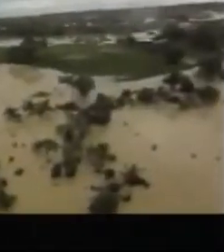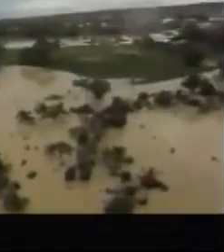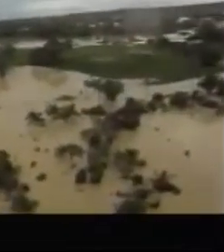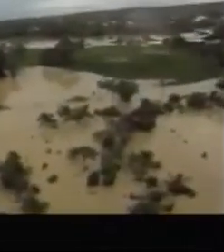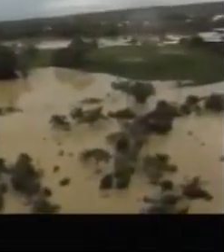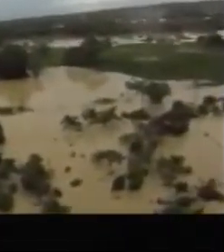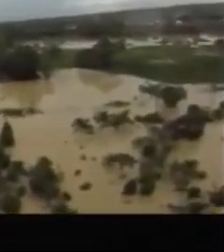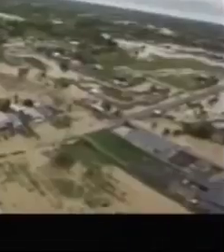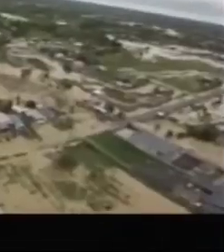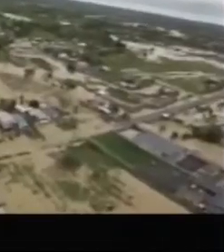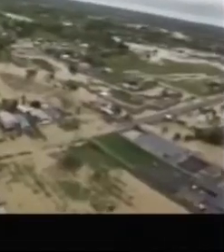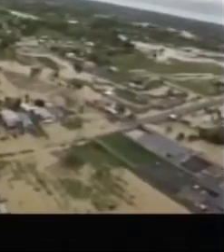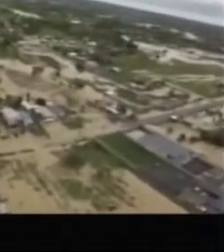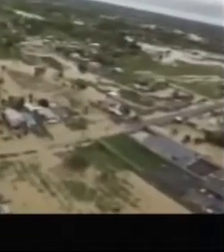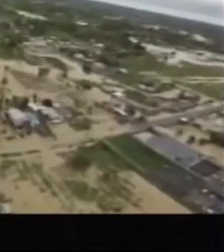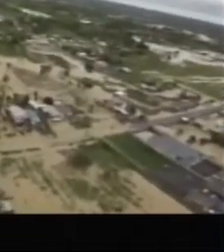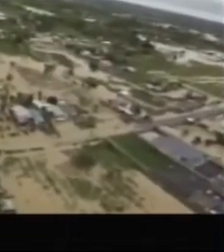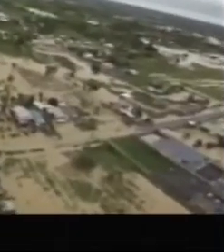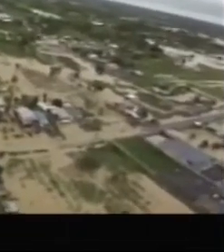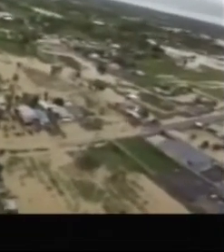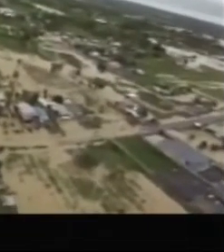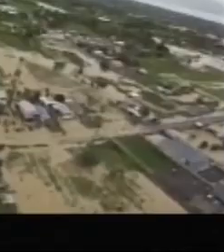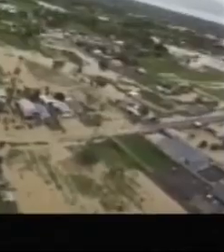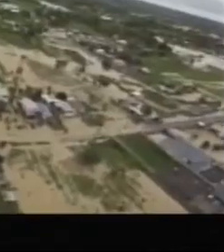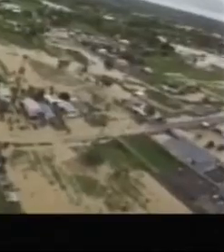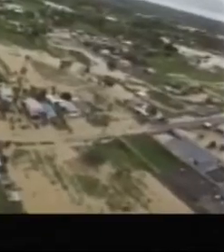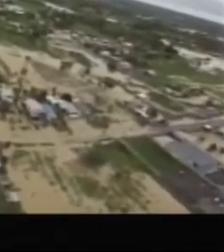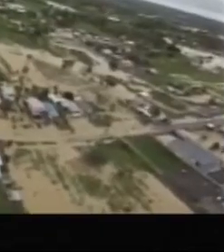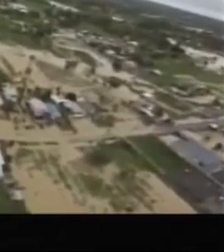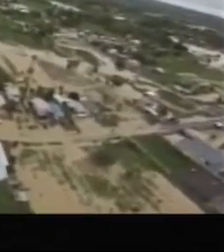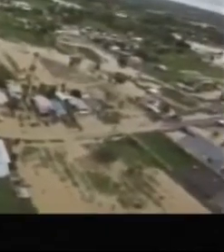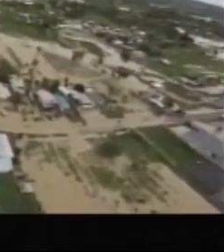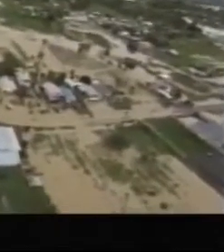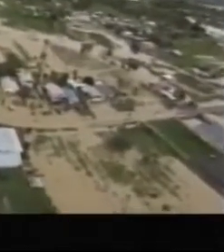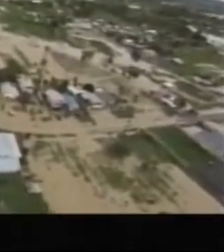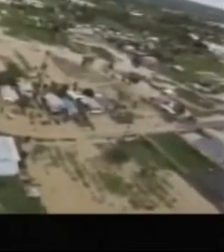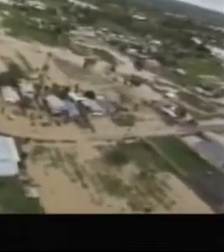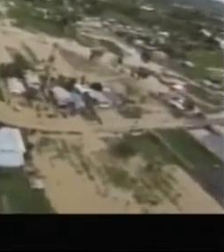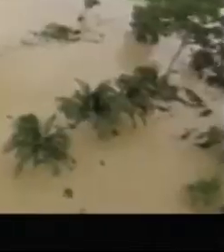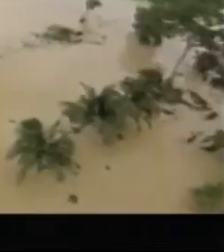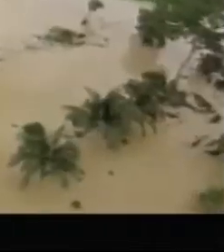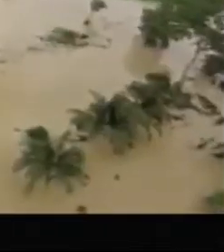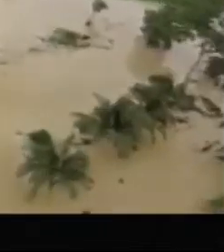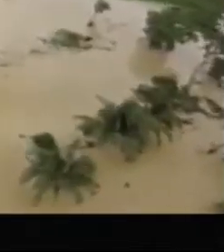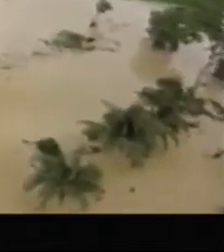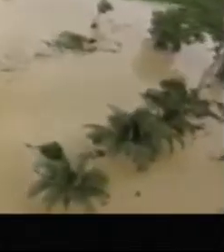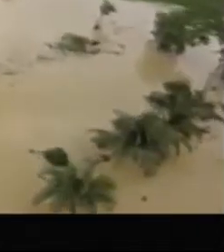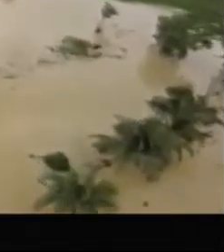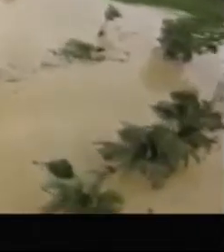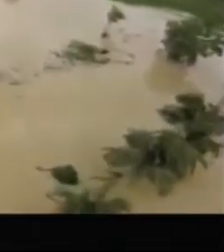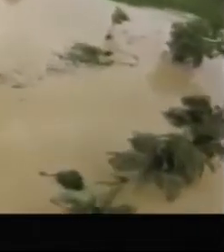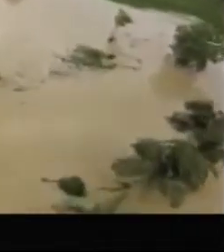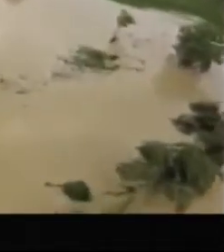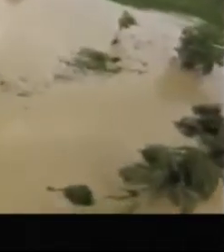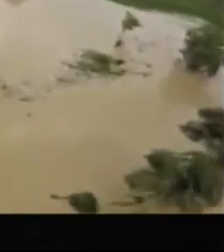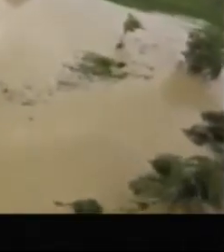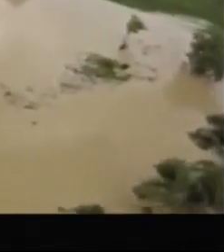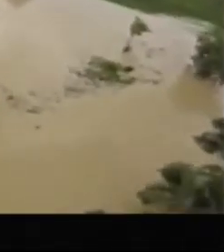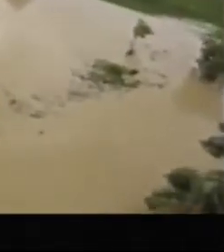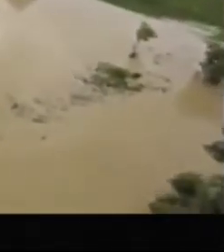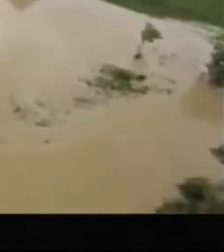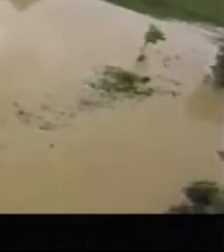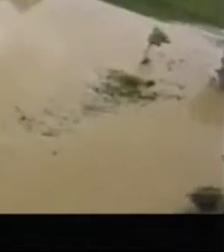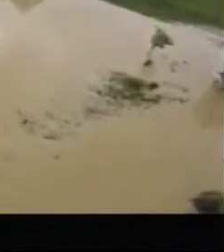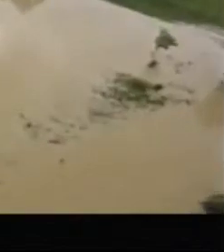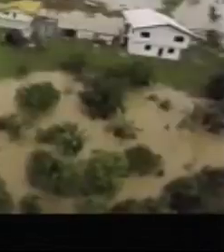downed power lines across the country. All airports were reopened on Tuesday, although public schools and many